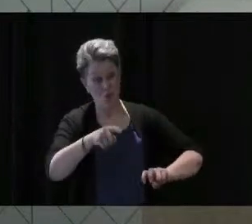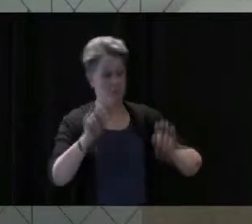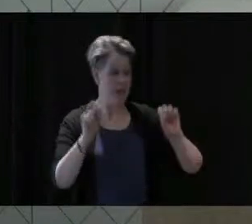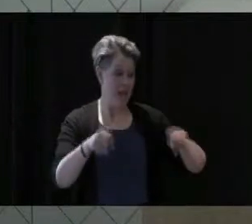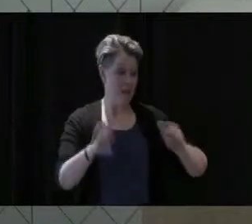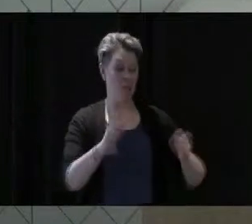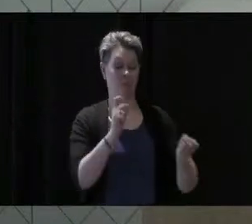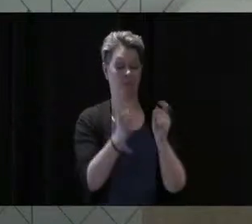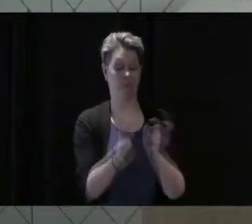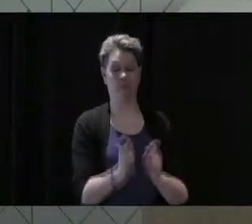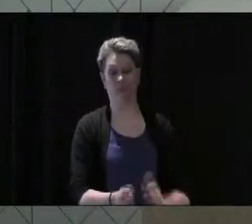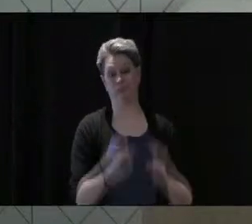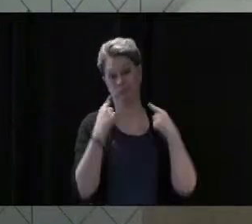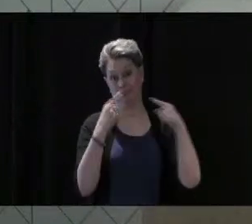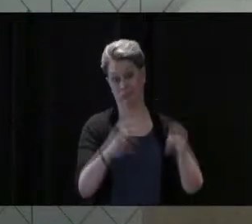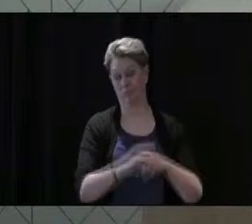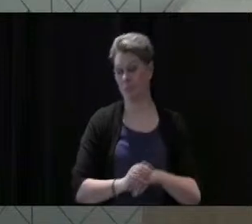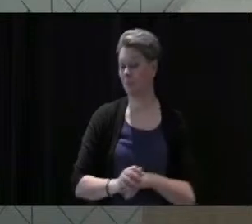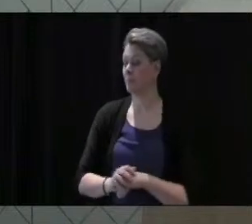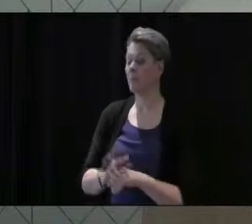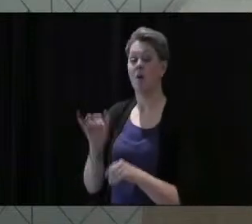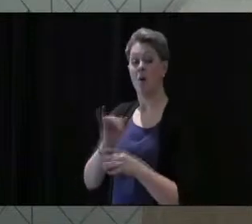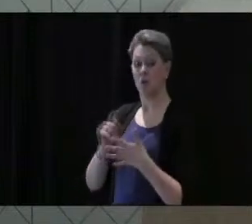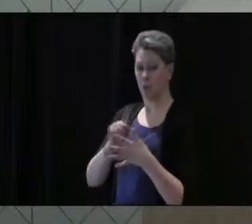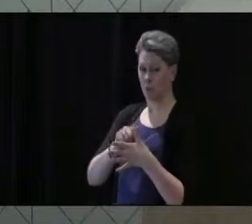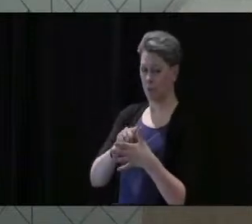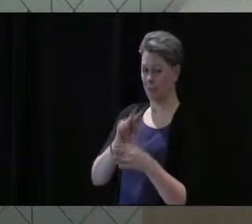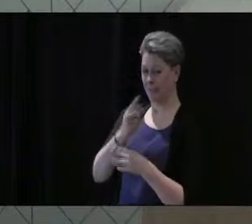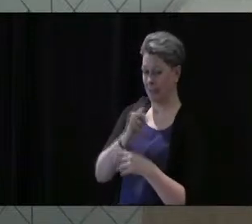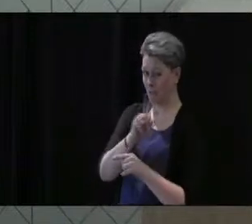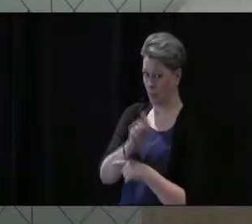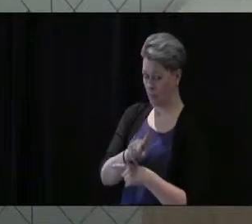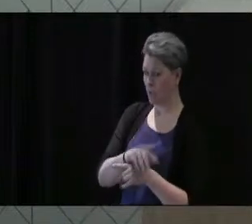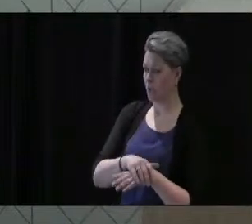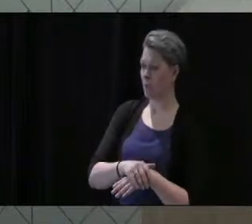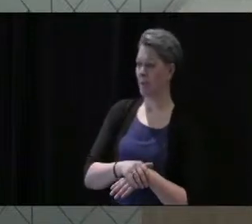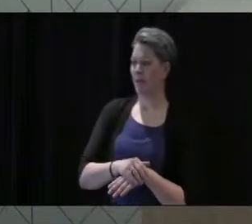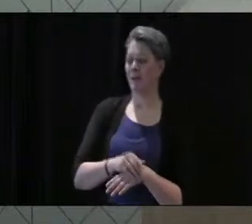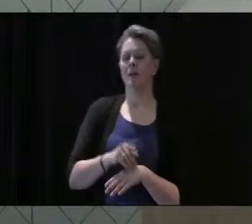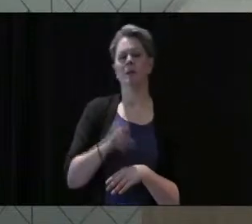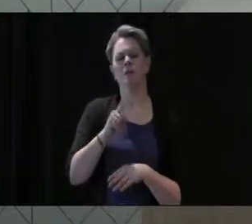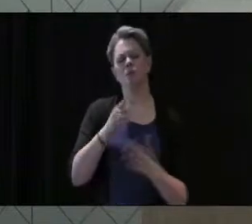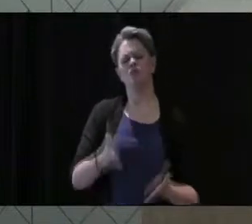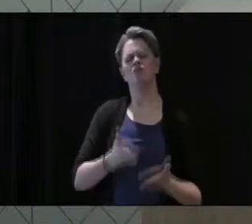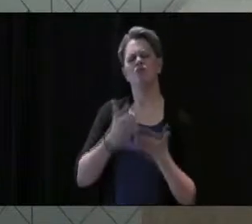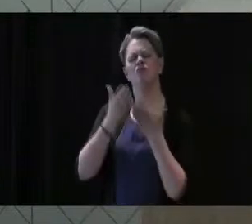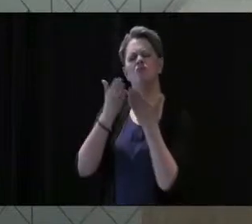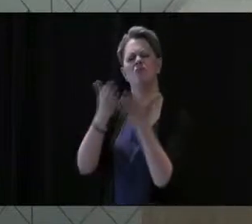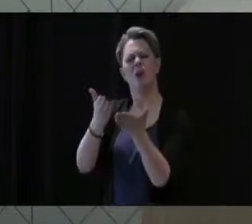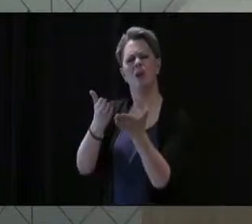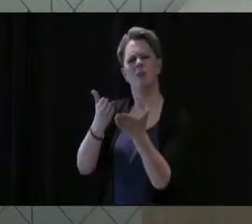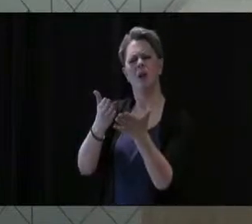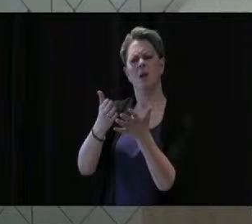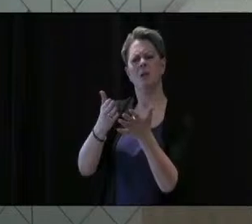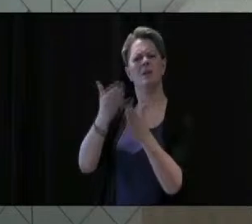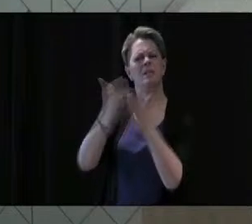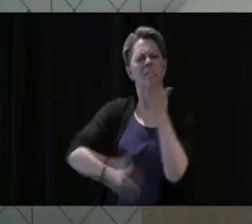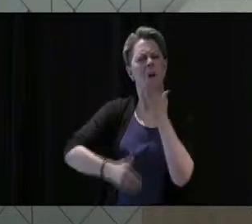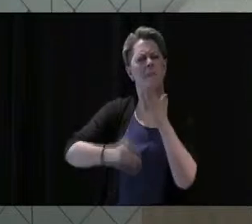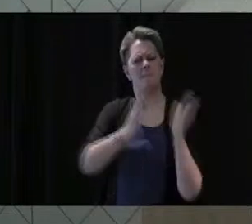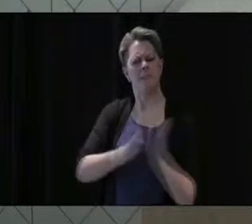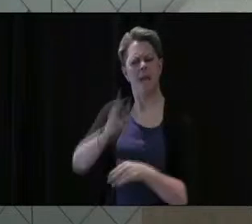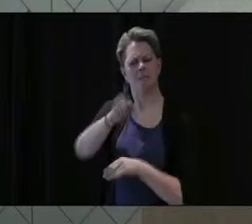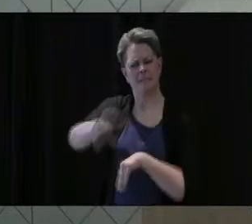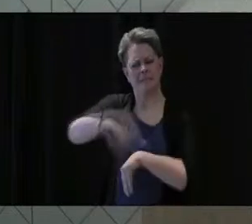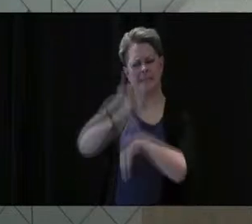And as my follow-up, you mentioned that this is a planning year, yet some recommendations have to be implemented immediately. Which ones would